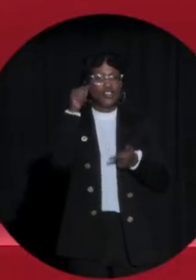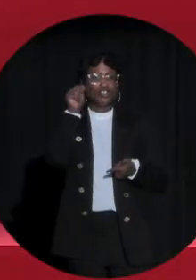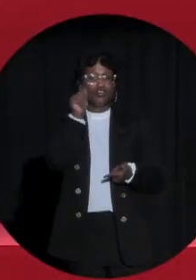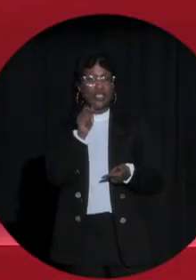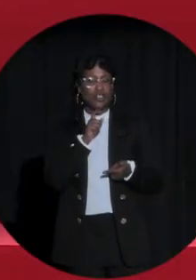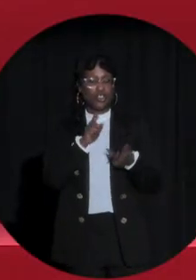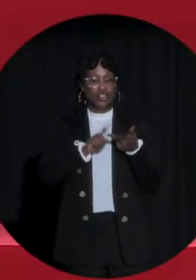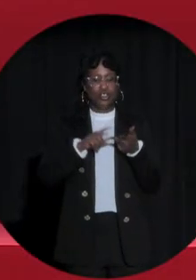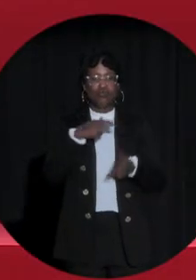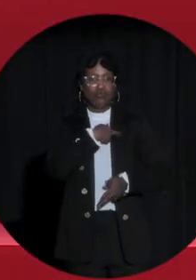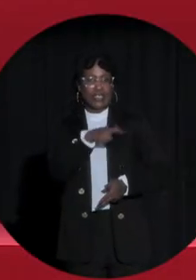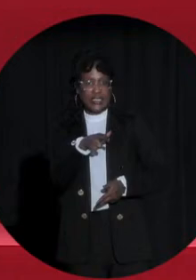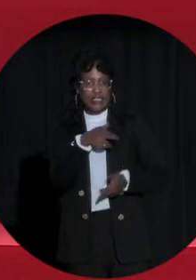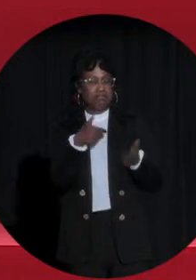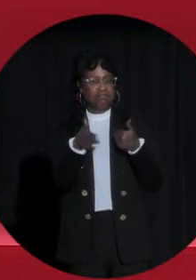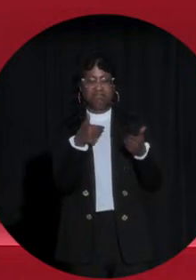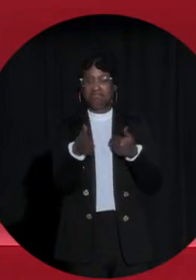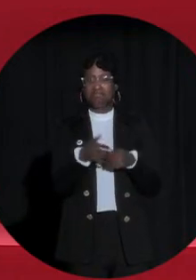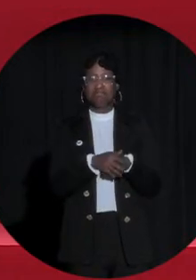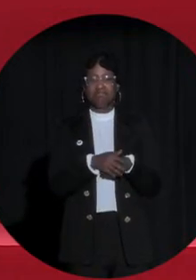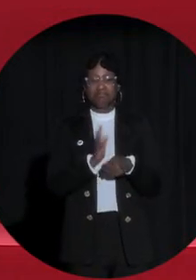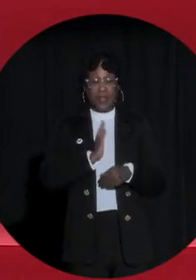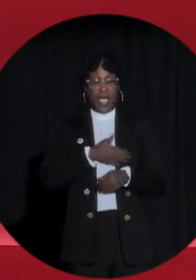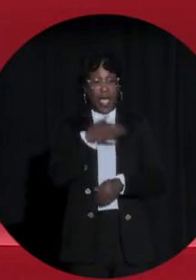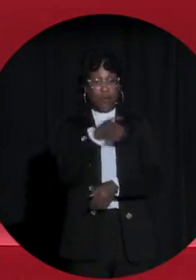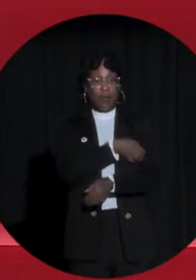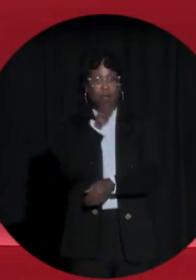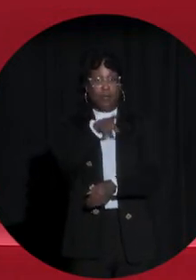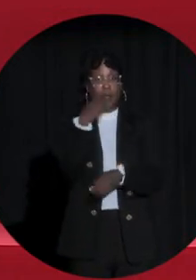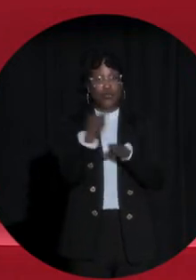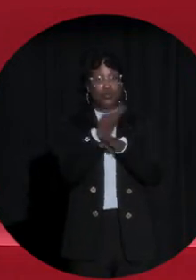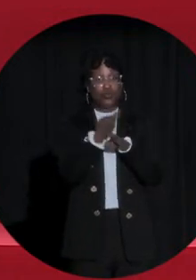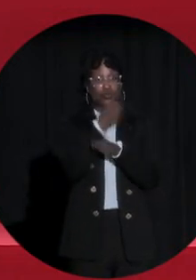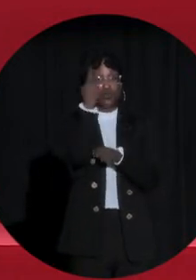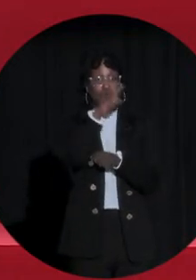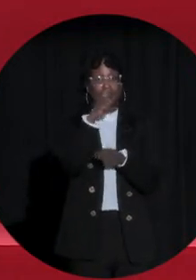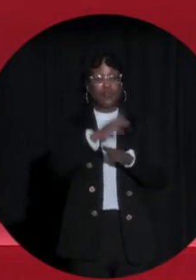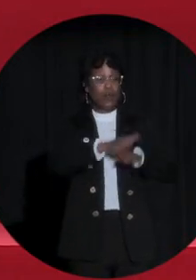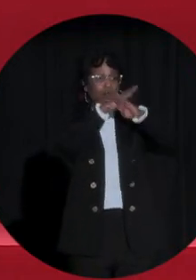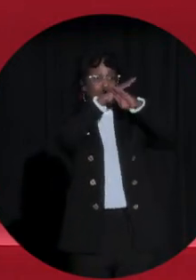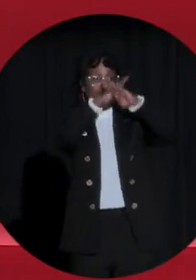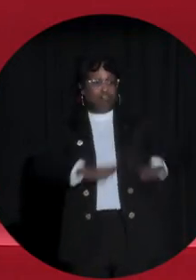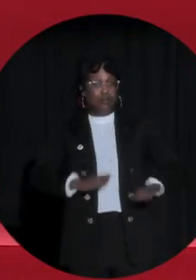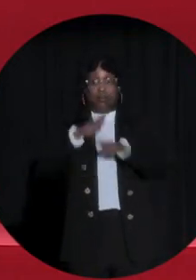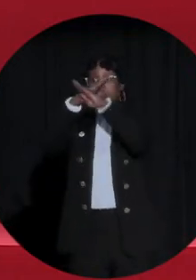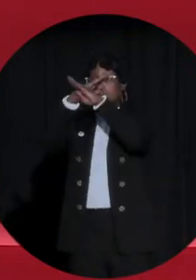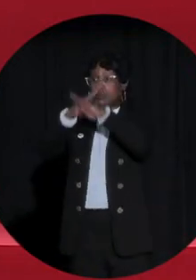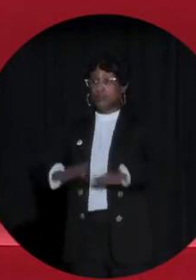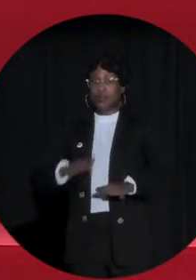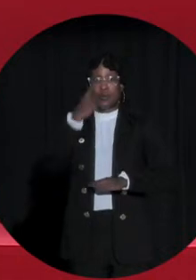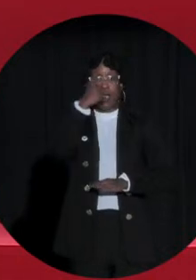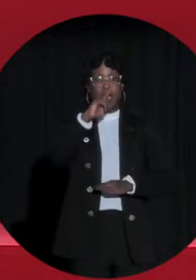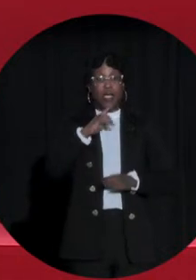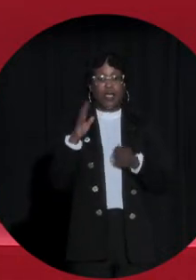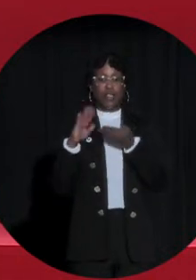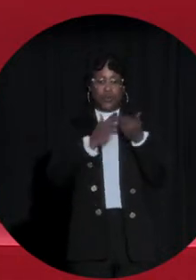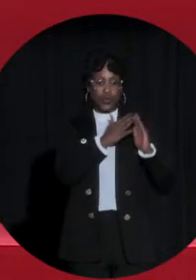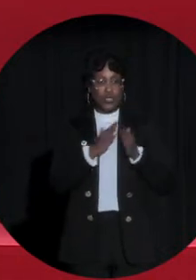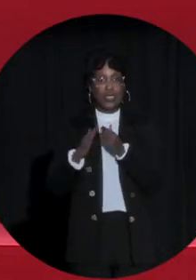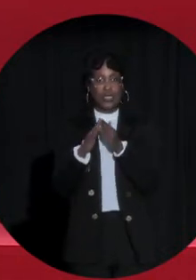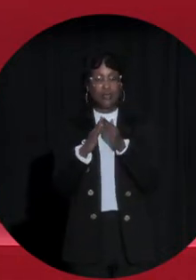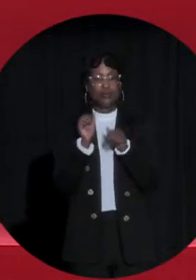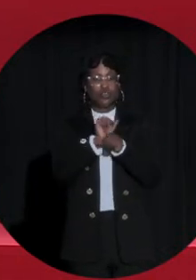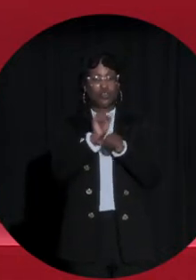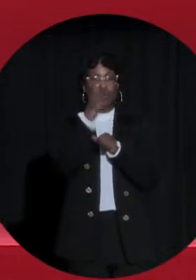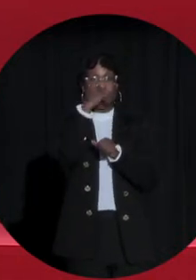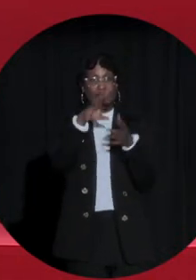orientation. We must use our power to break down barriers so our community works for everyone. We must